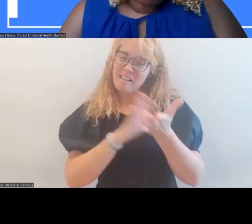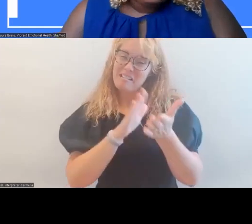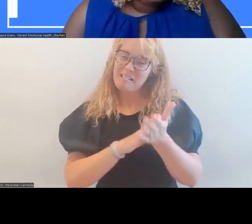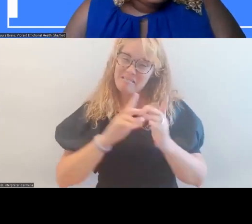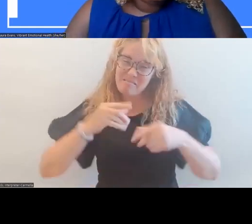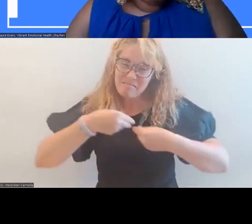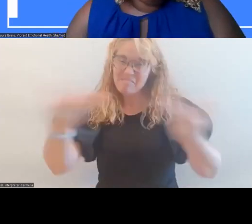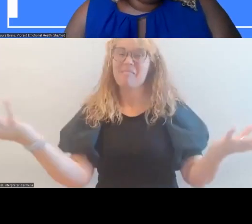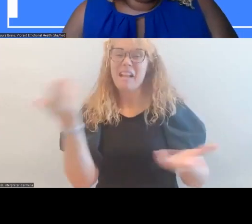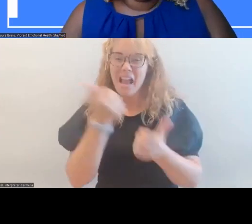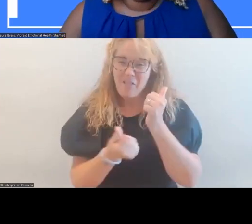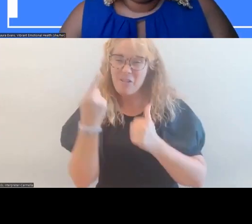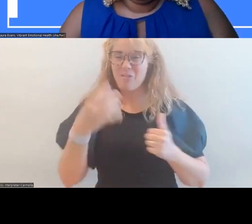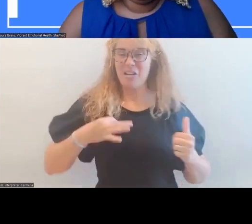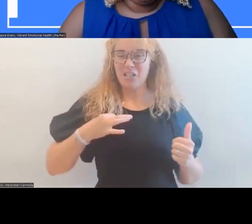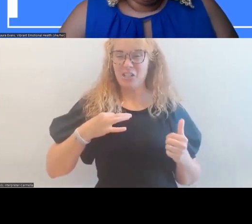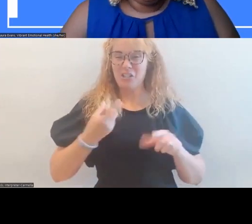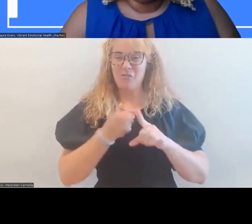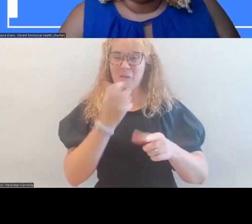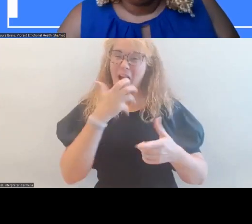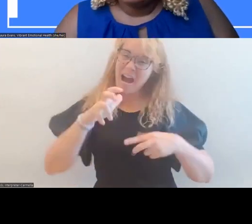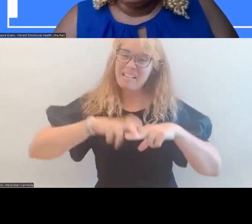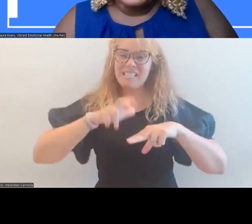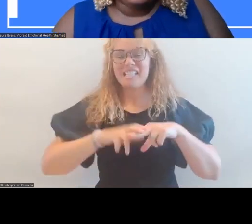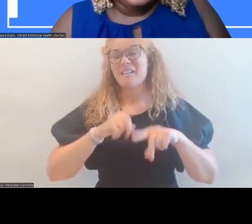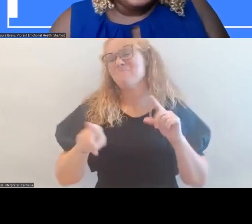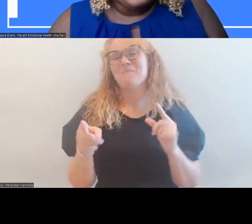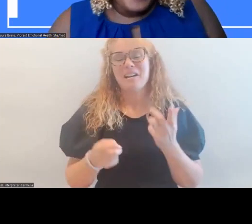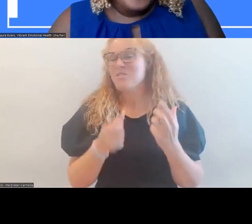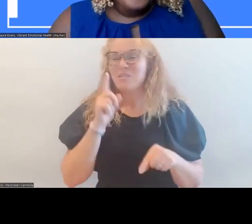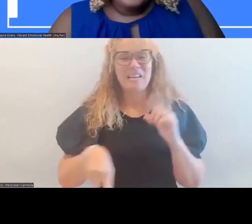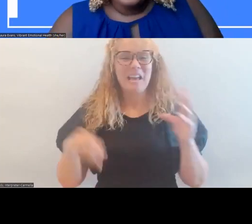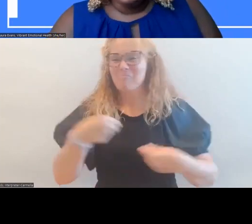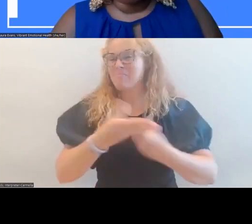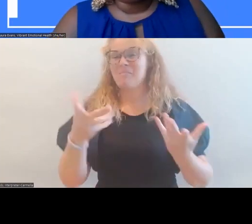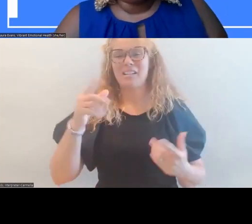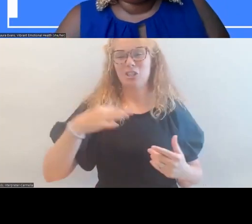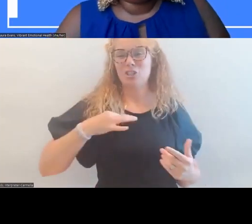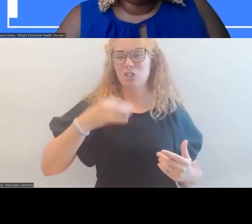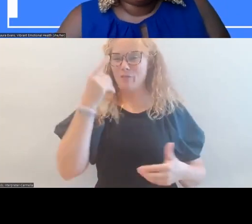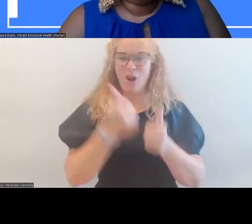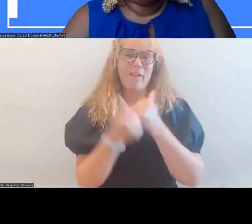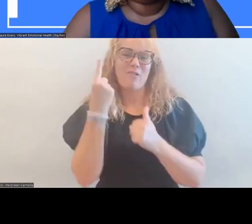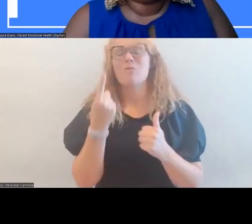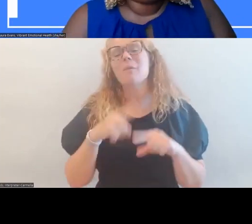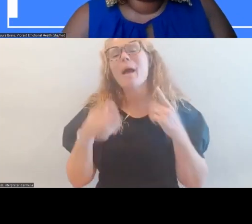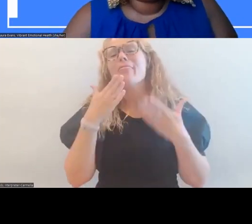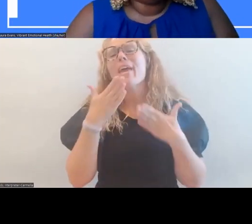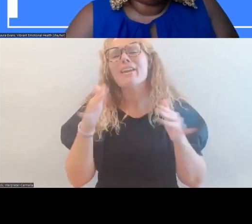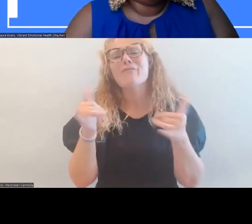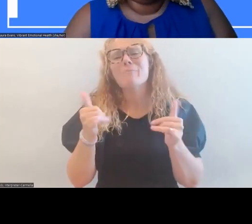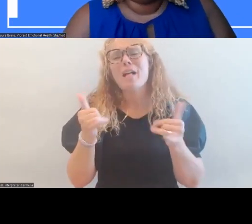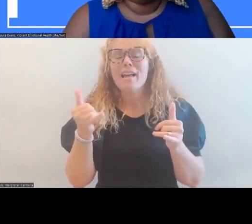or hat for being on the hot seat. Unfortunately, I don't think we'll be able to do that. But thank you all for playing. And if